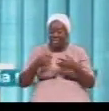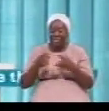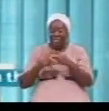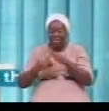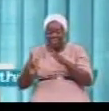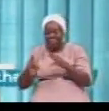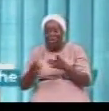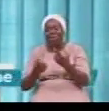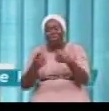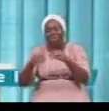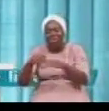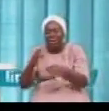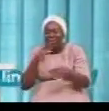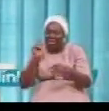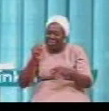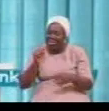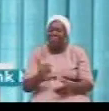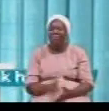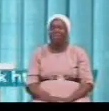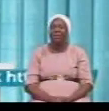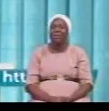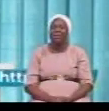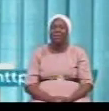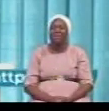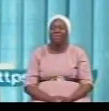Come out and testify.